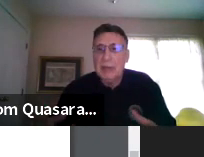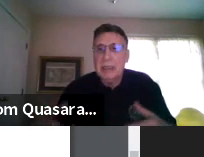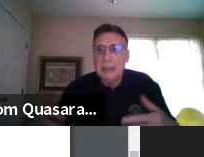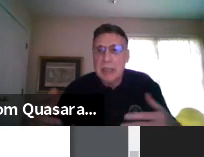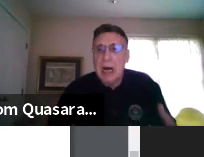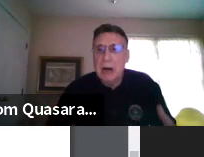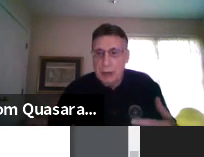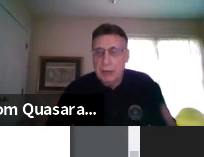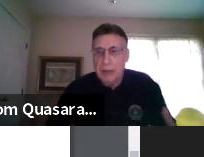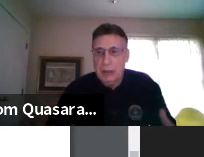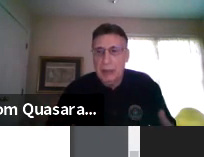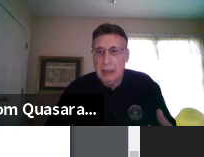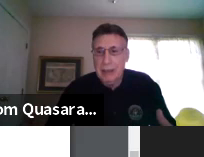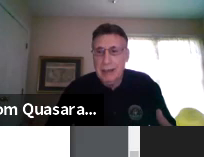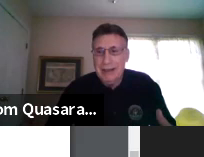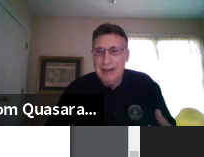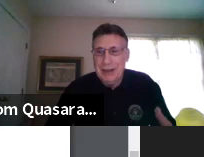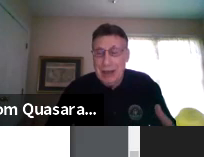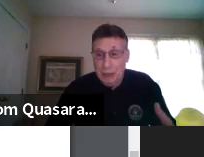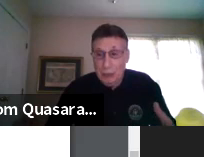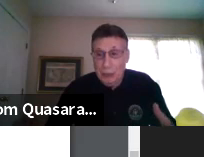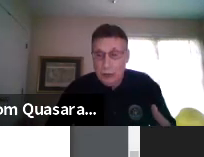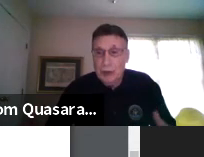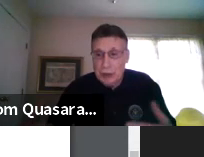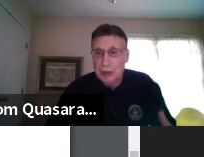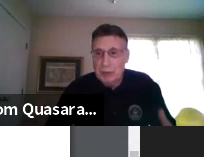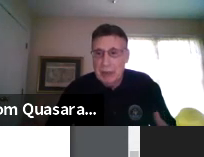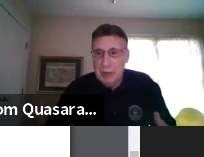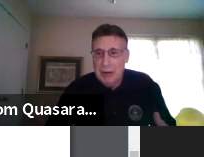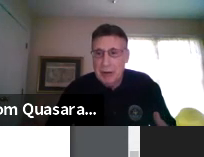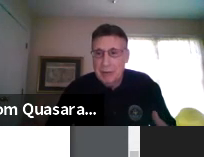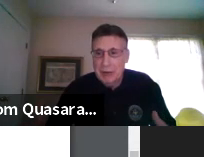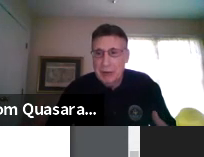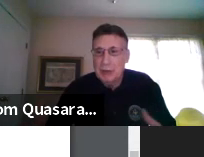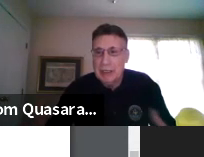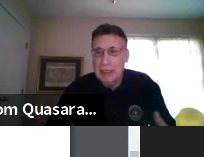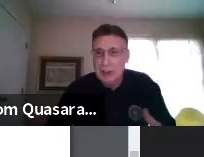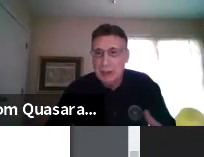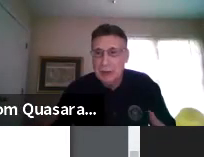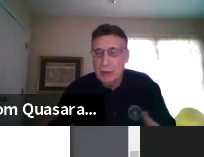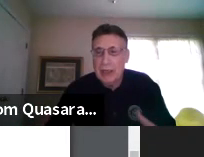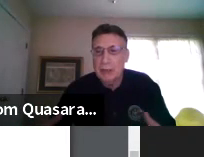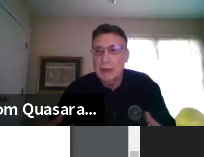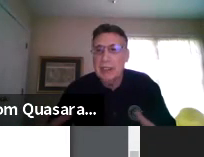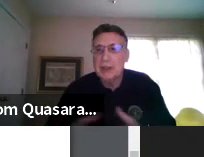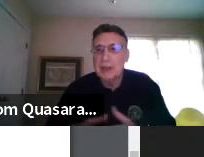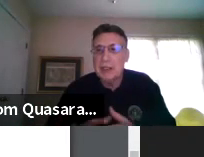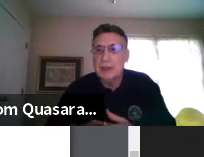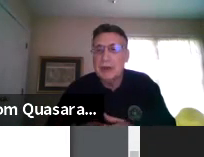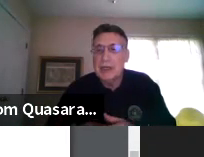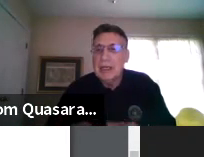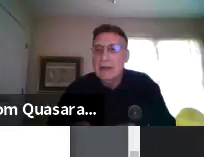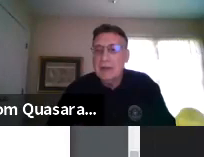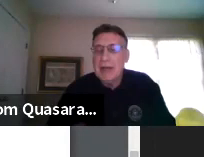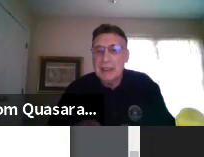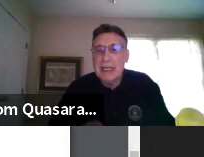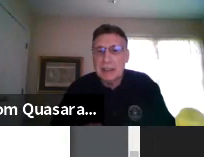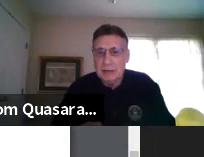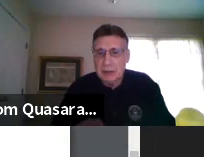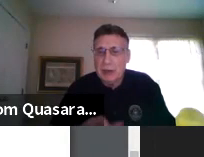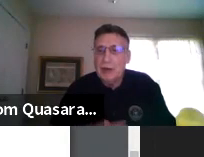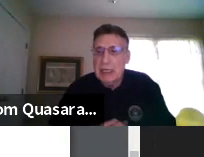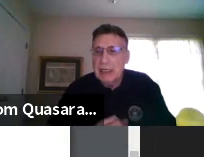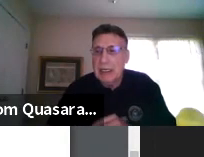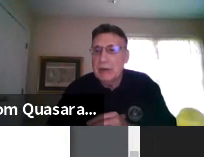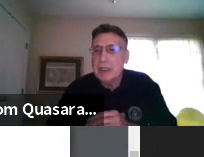to the public, it's all the public that chooses to be part of the communication, two-way communication. So